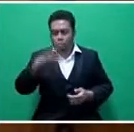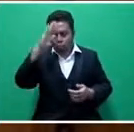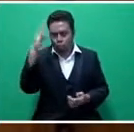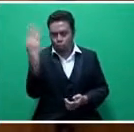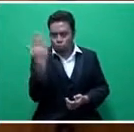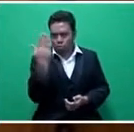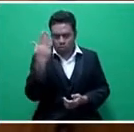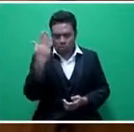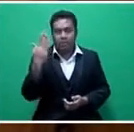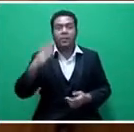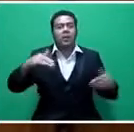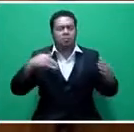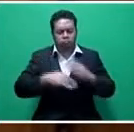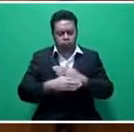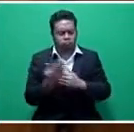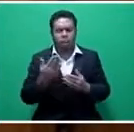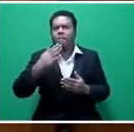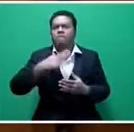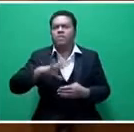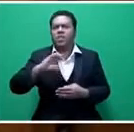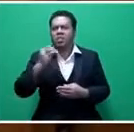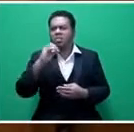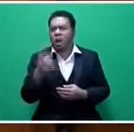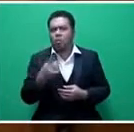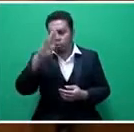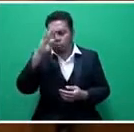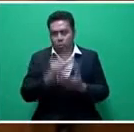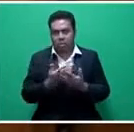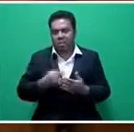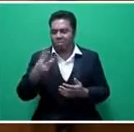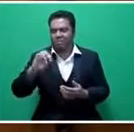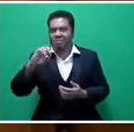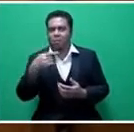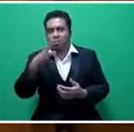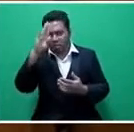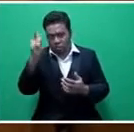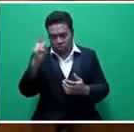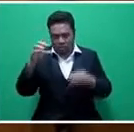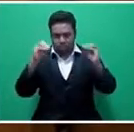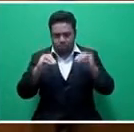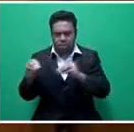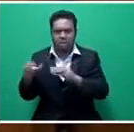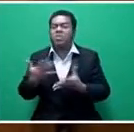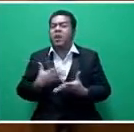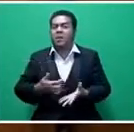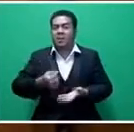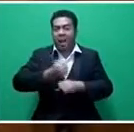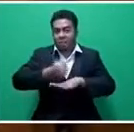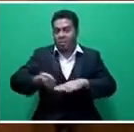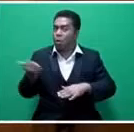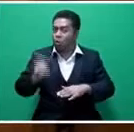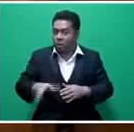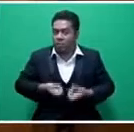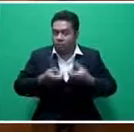more than 250,000 children and close to 13,000 teachers. The government already provides relief assistance to